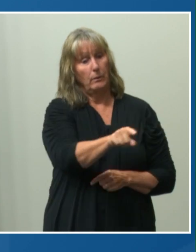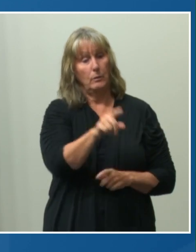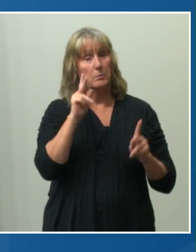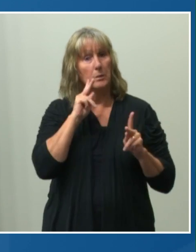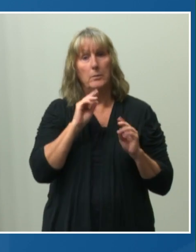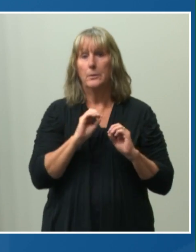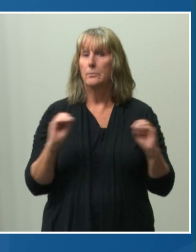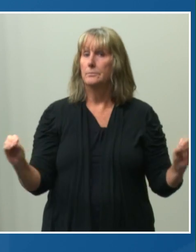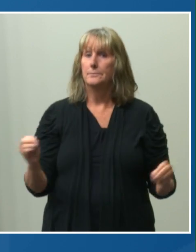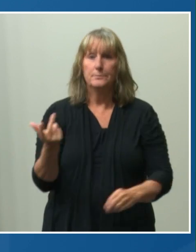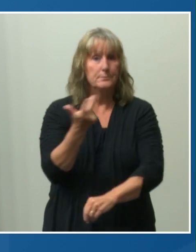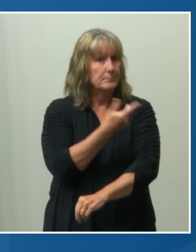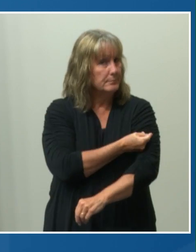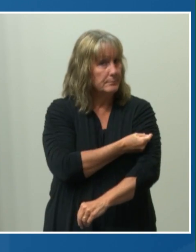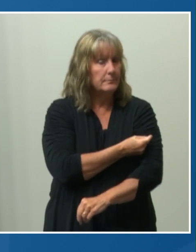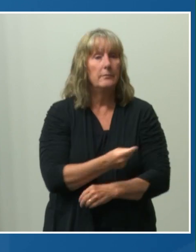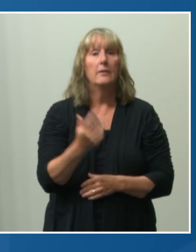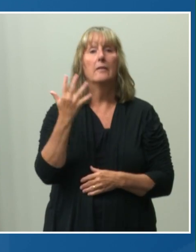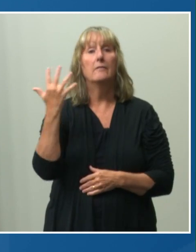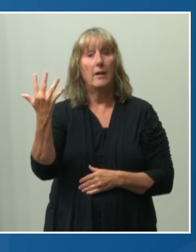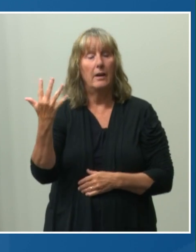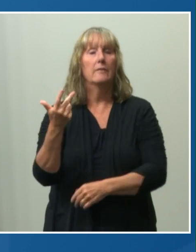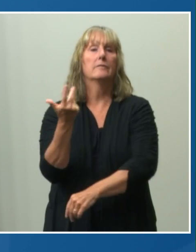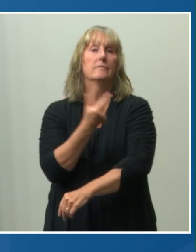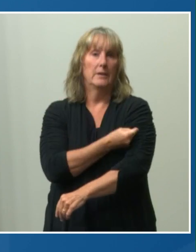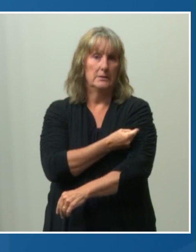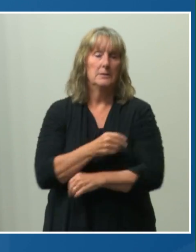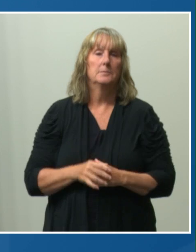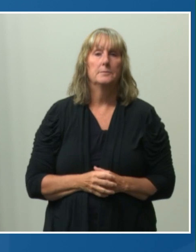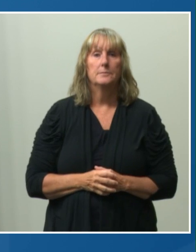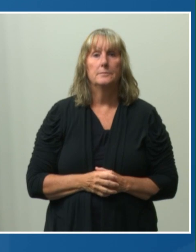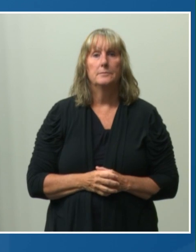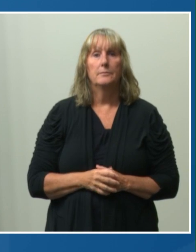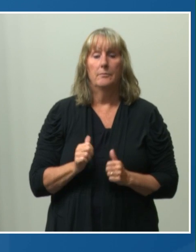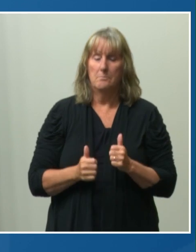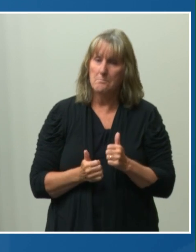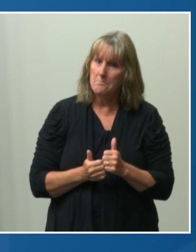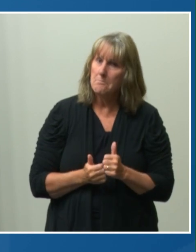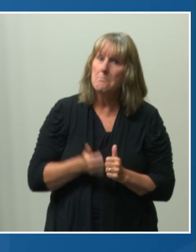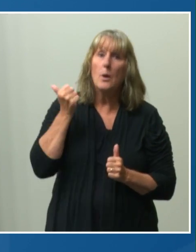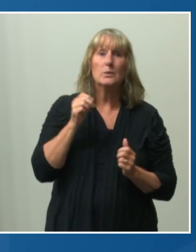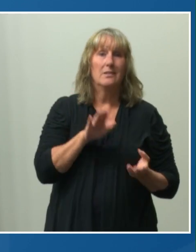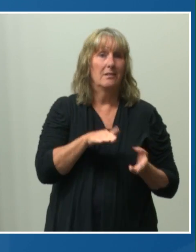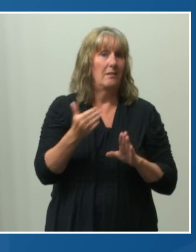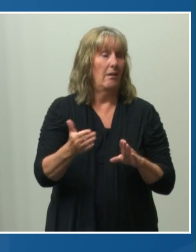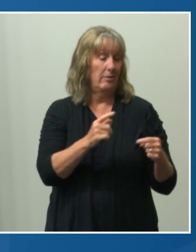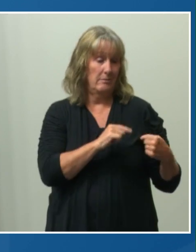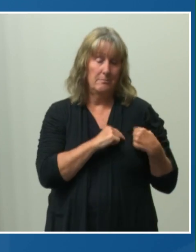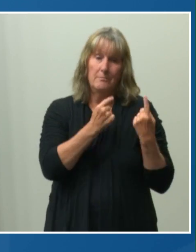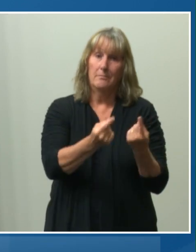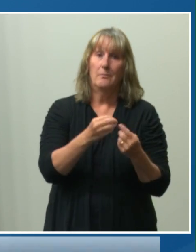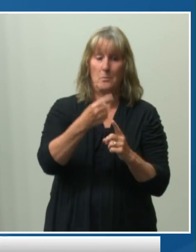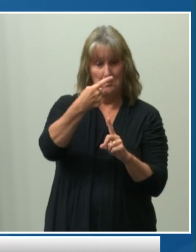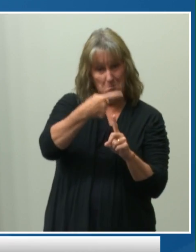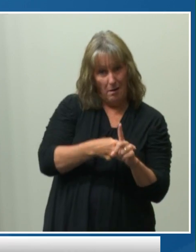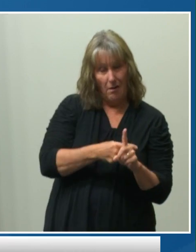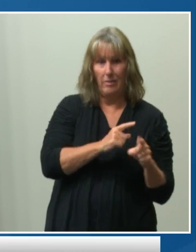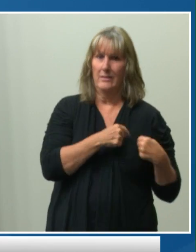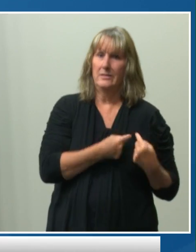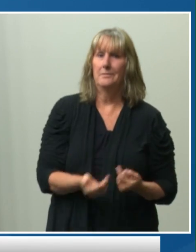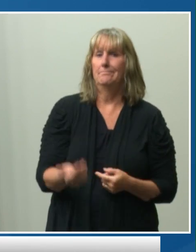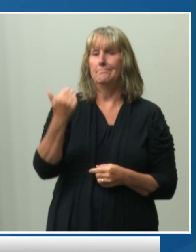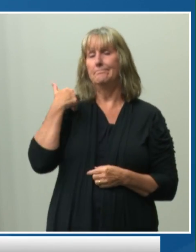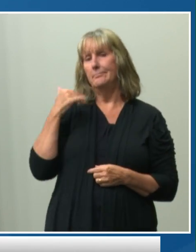were unvaccinated, and 5 were vaccinated. This is the most deaths we've had in 1 month since